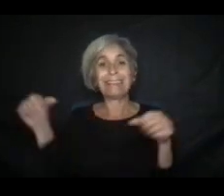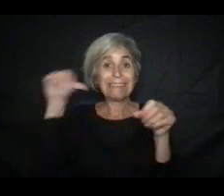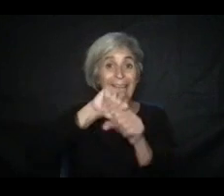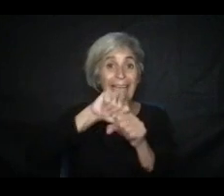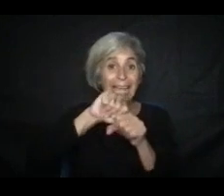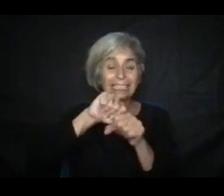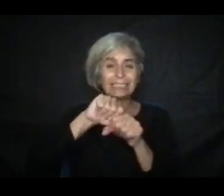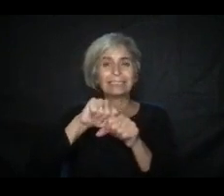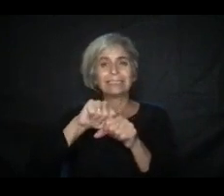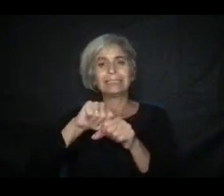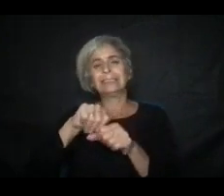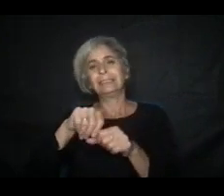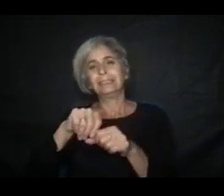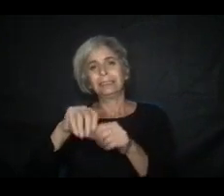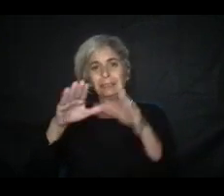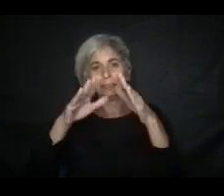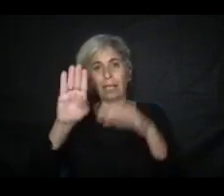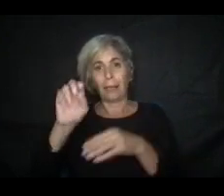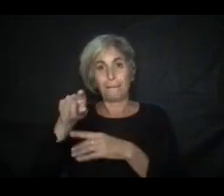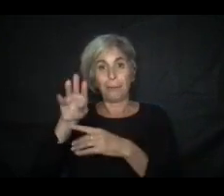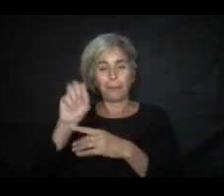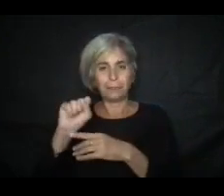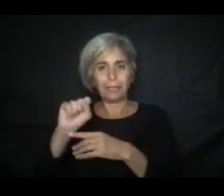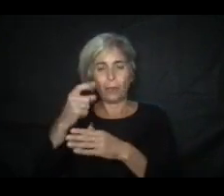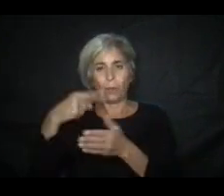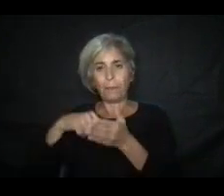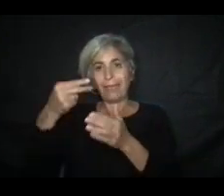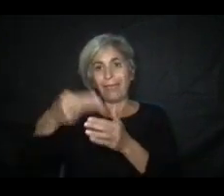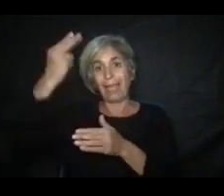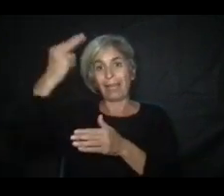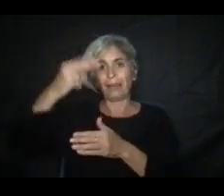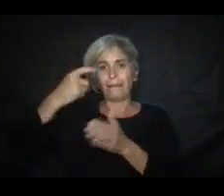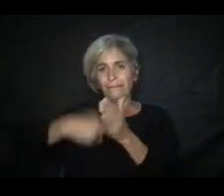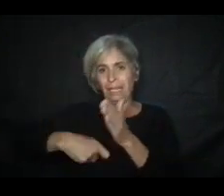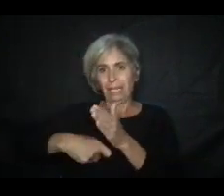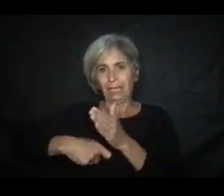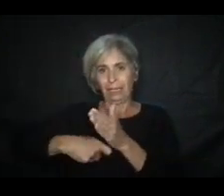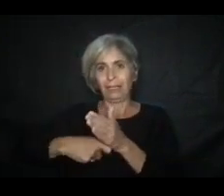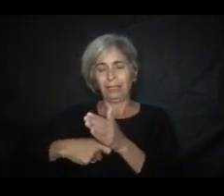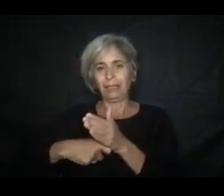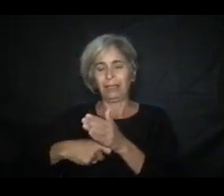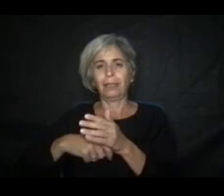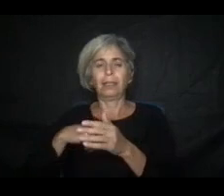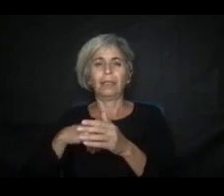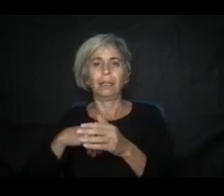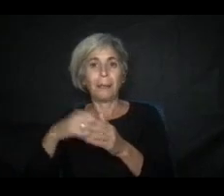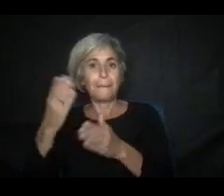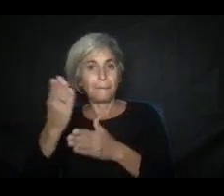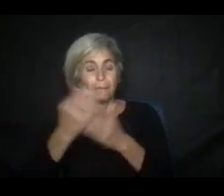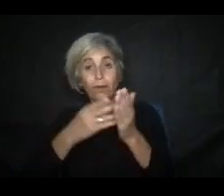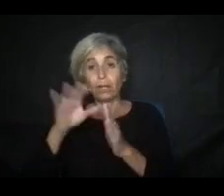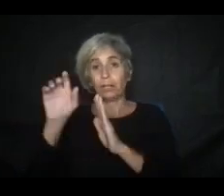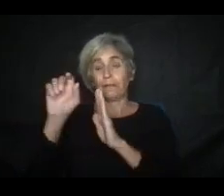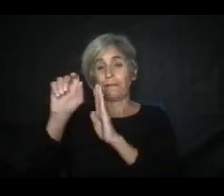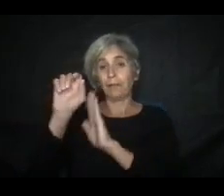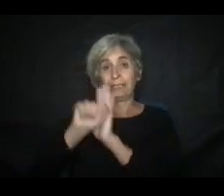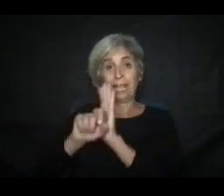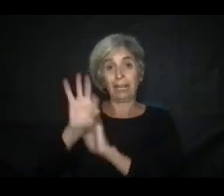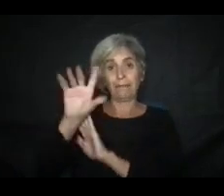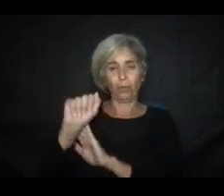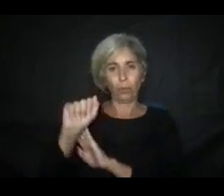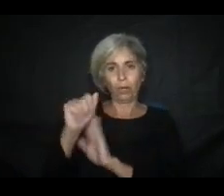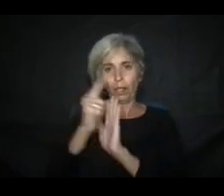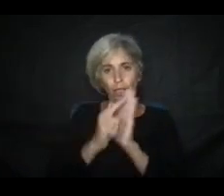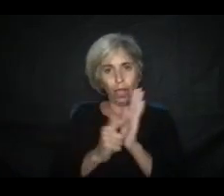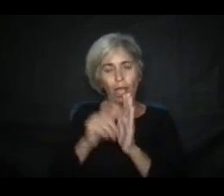fueling stations. So they would actually pay a higher fee than what exists today. And per Florida statute, those would actually have to go